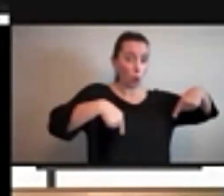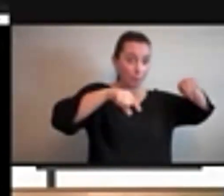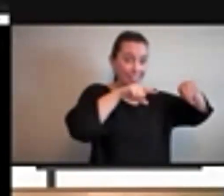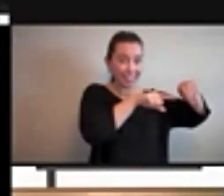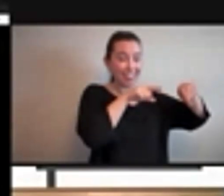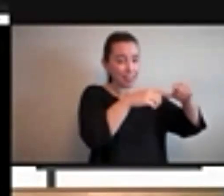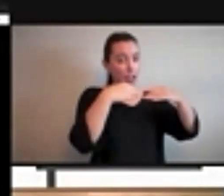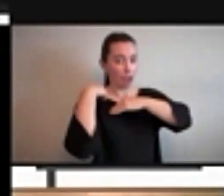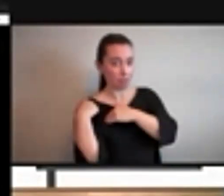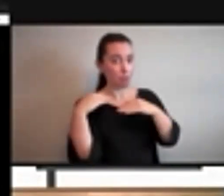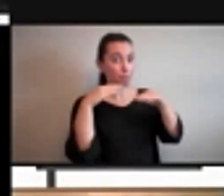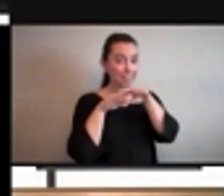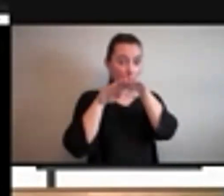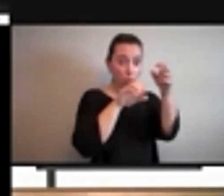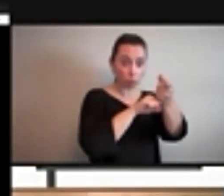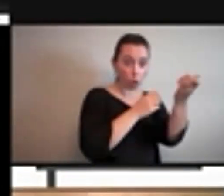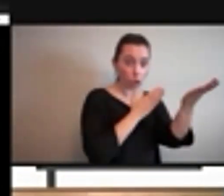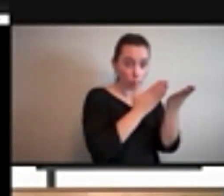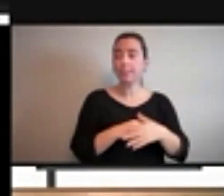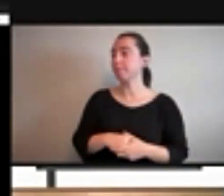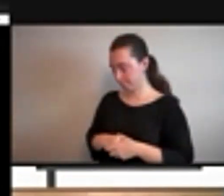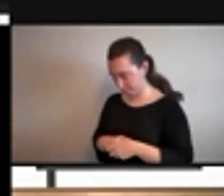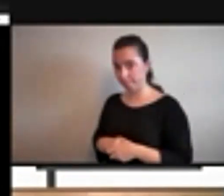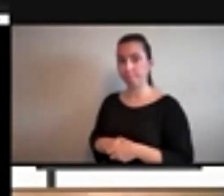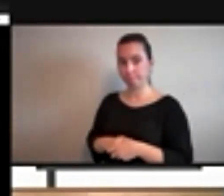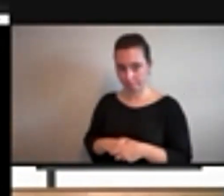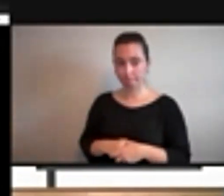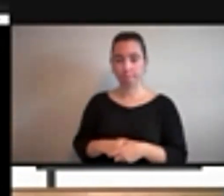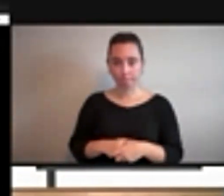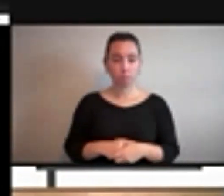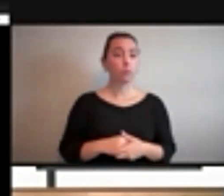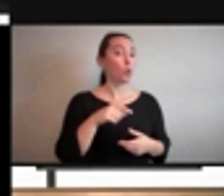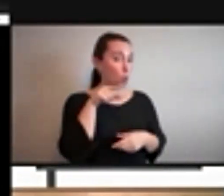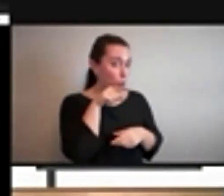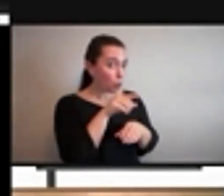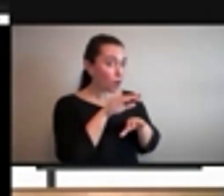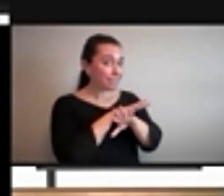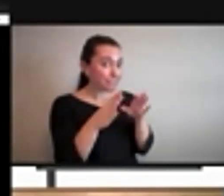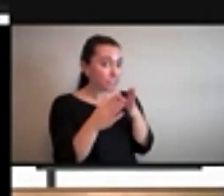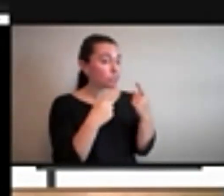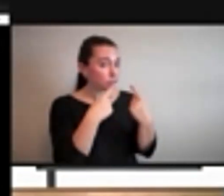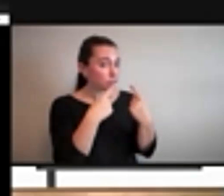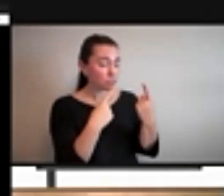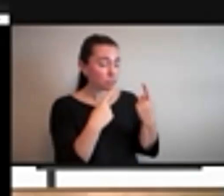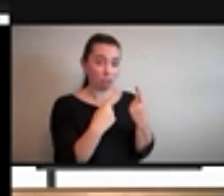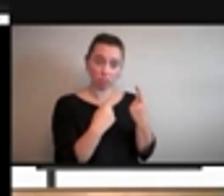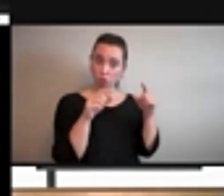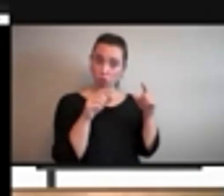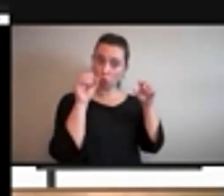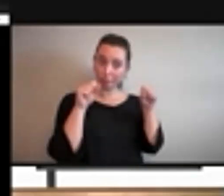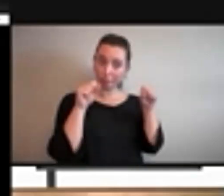support services? Yes. Okay. And did you discuss also whether there is room for